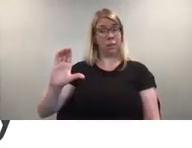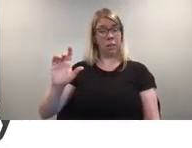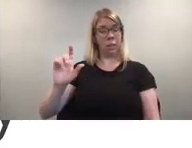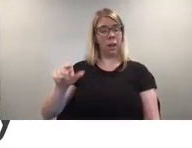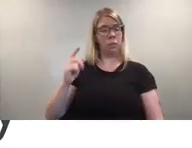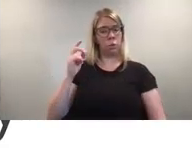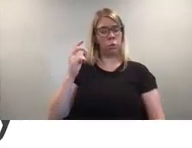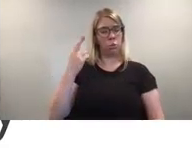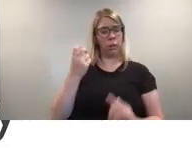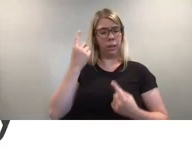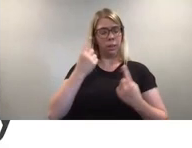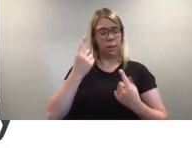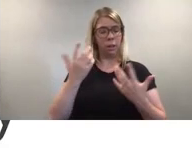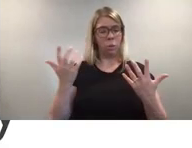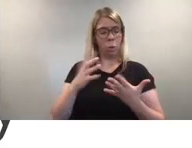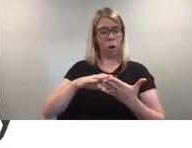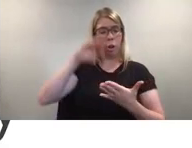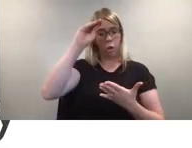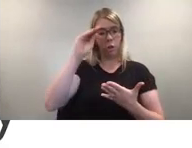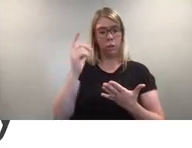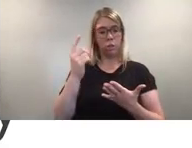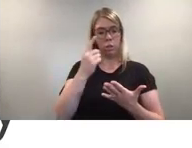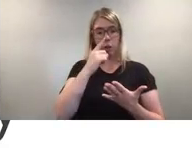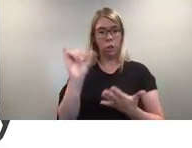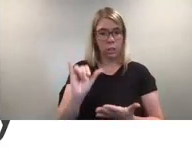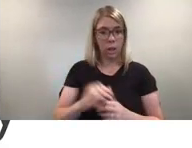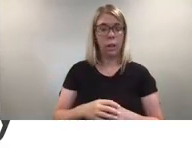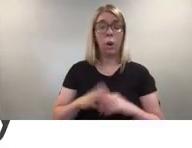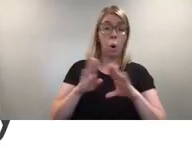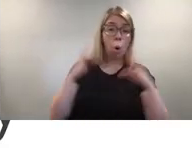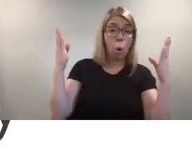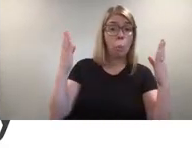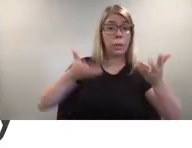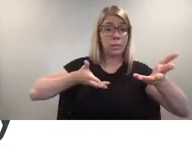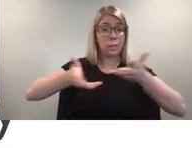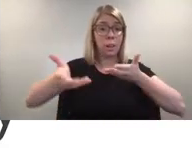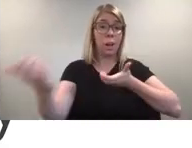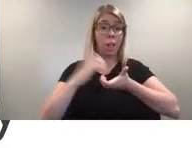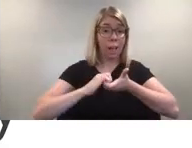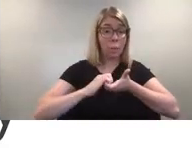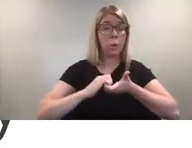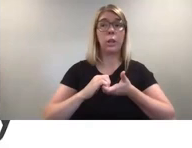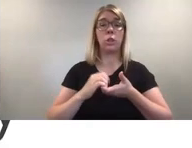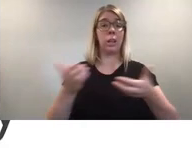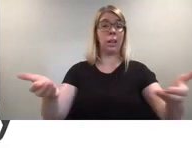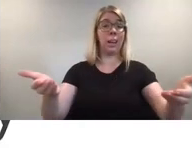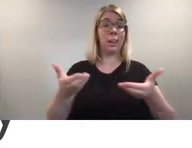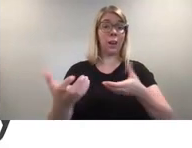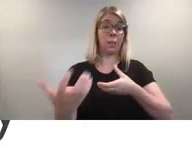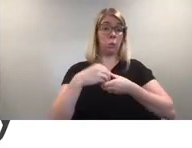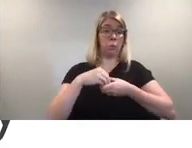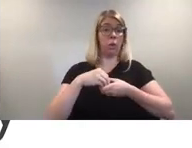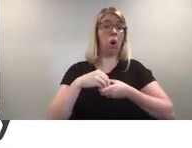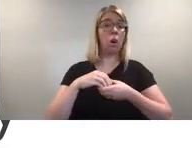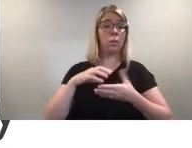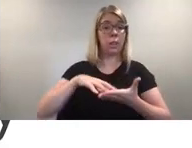should look like. It opens up new doors of collaborating with our students, inviting them into the learning experience. And I think it can